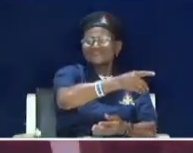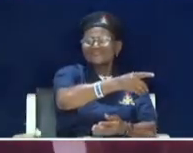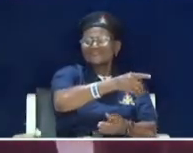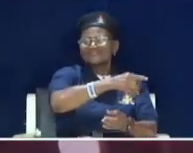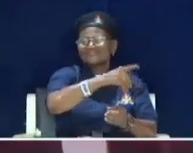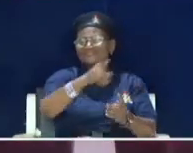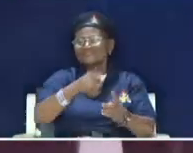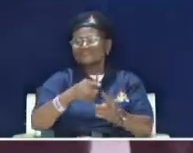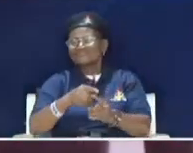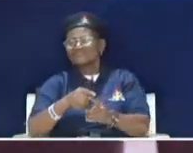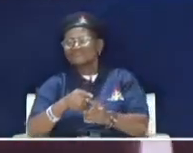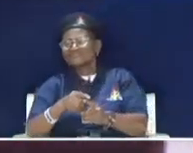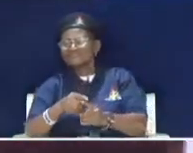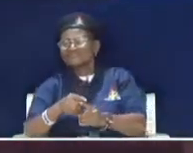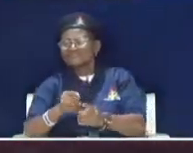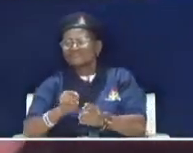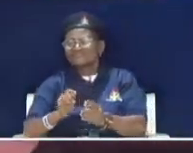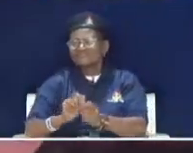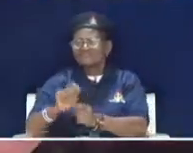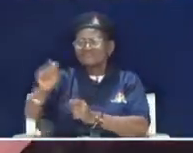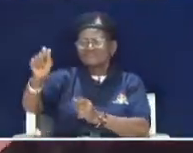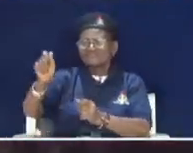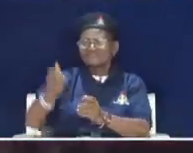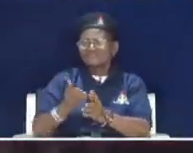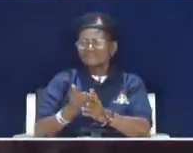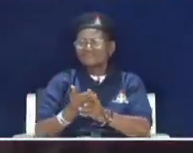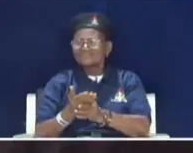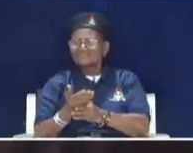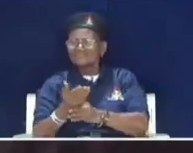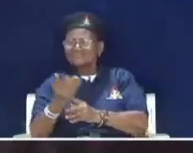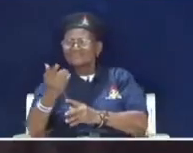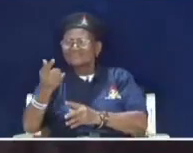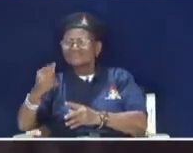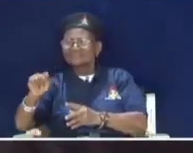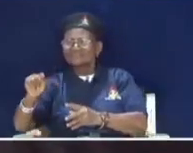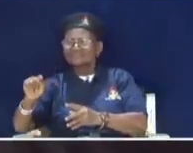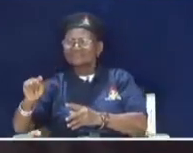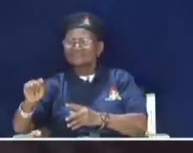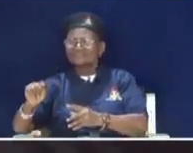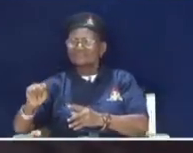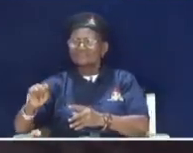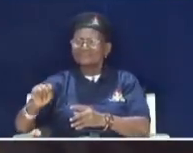When you pass through the river, he'll be with you.